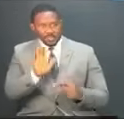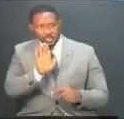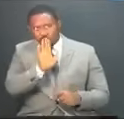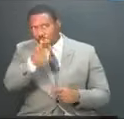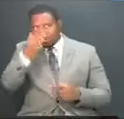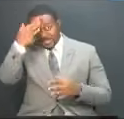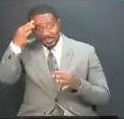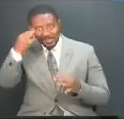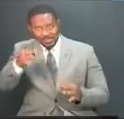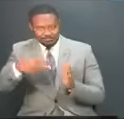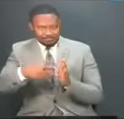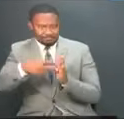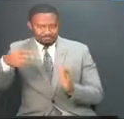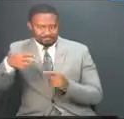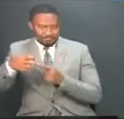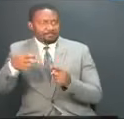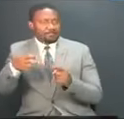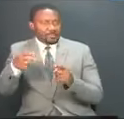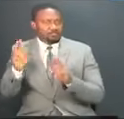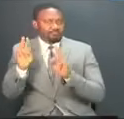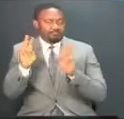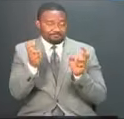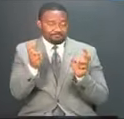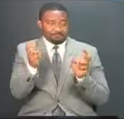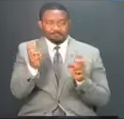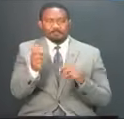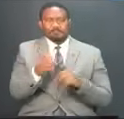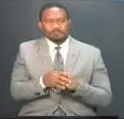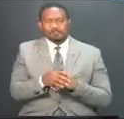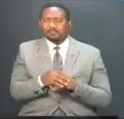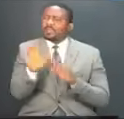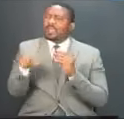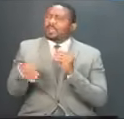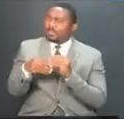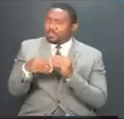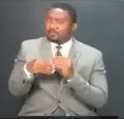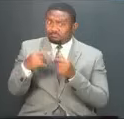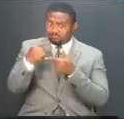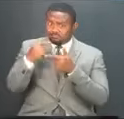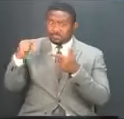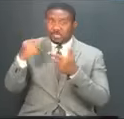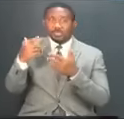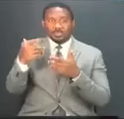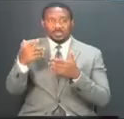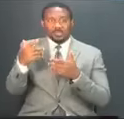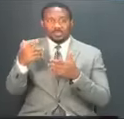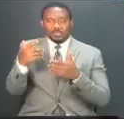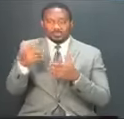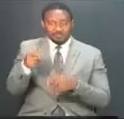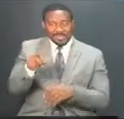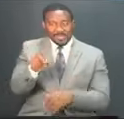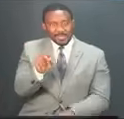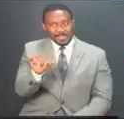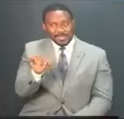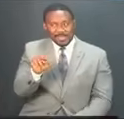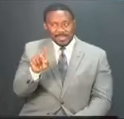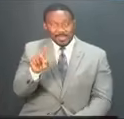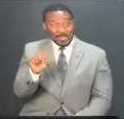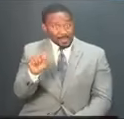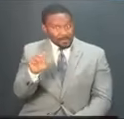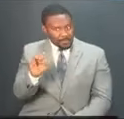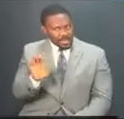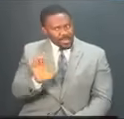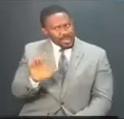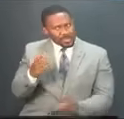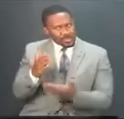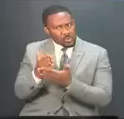ruling where you said, and I quote, in addition to the above, should Mr. Yindam exercise his